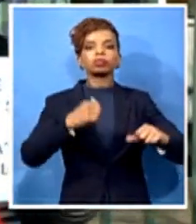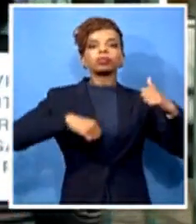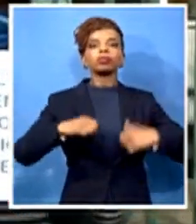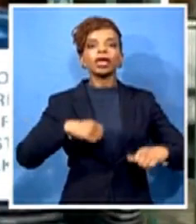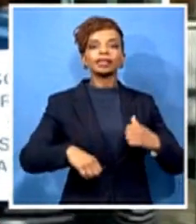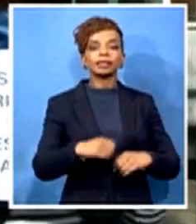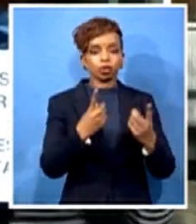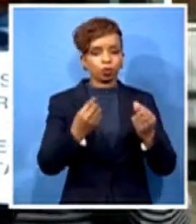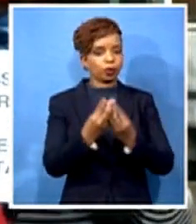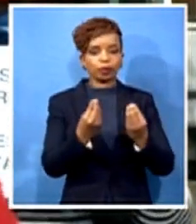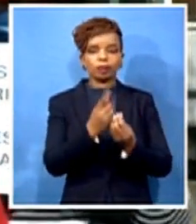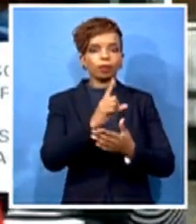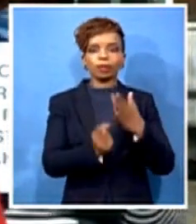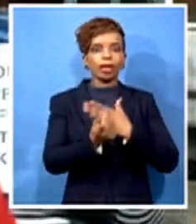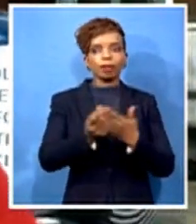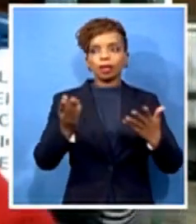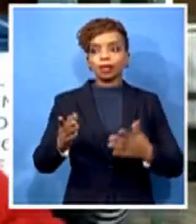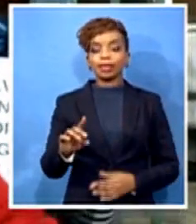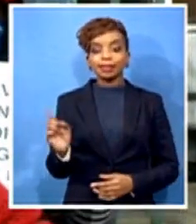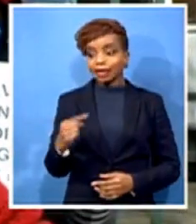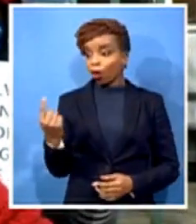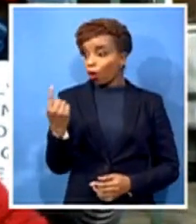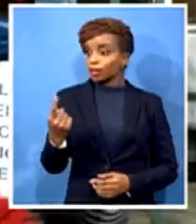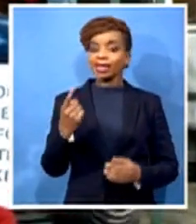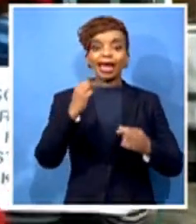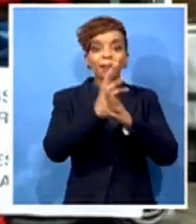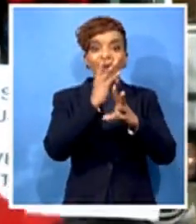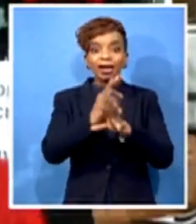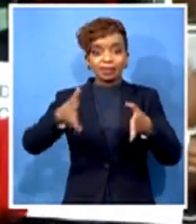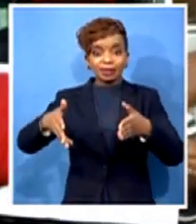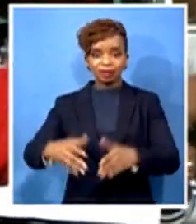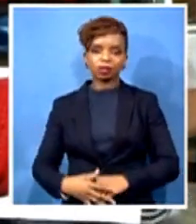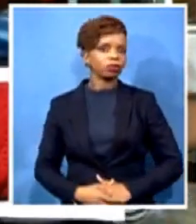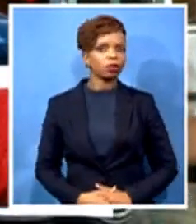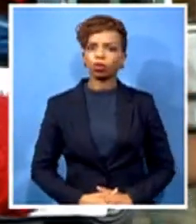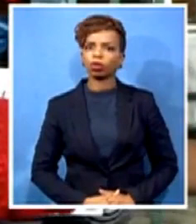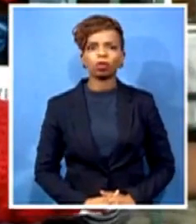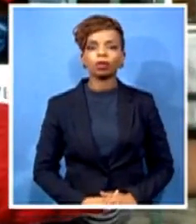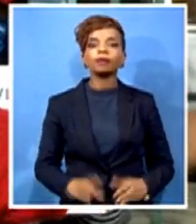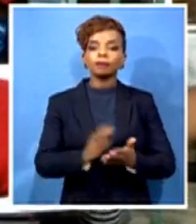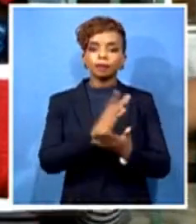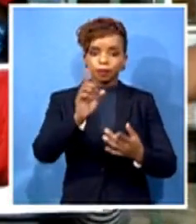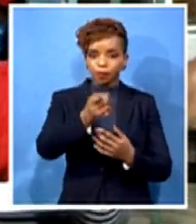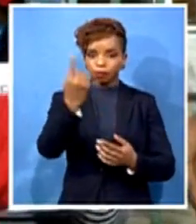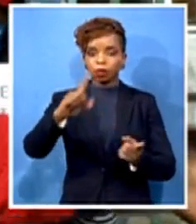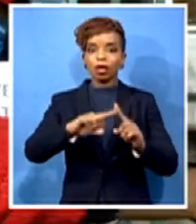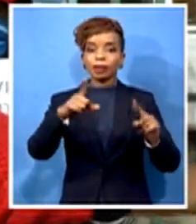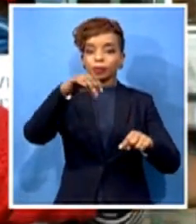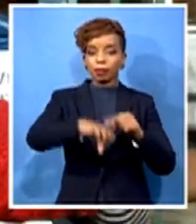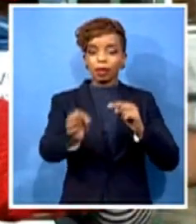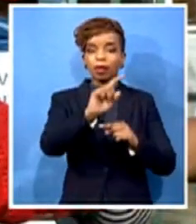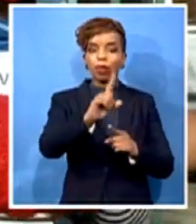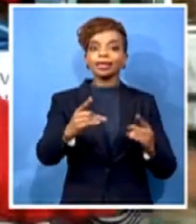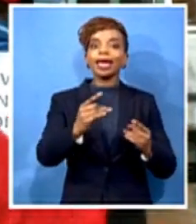there. We are not the only parents that are there. Parents are dropping off their kids and they're going. We also noticed that while the kids were going inside the school, there was no